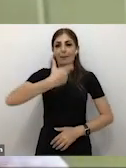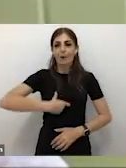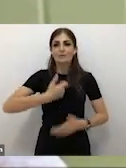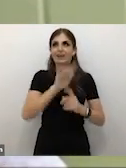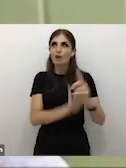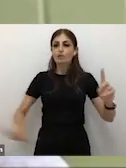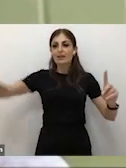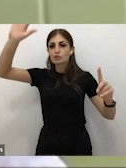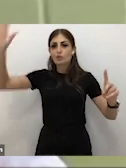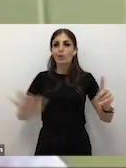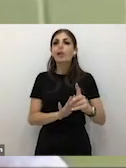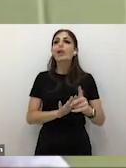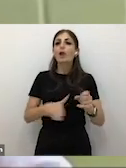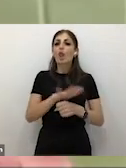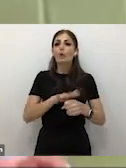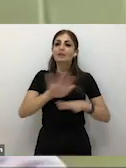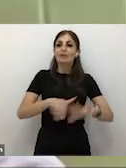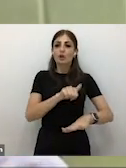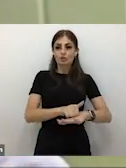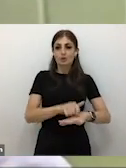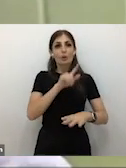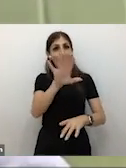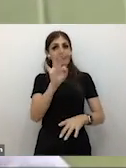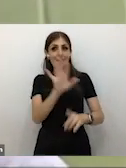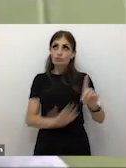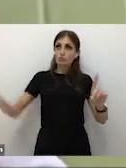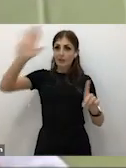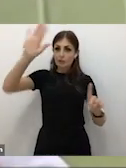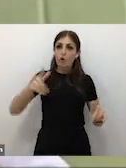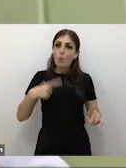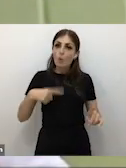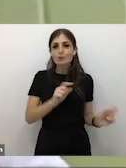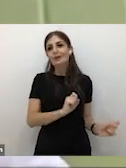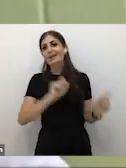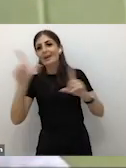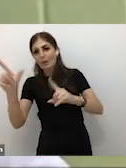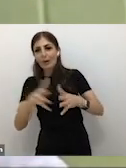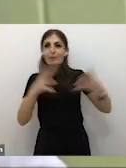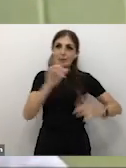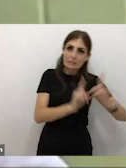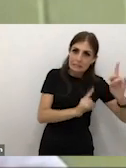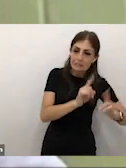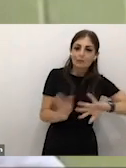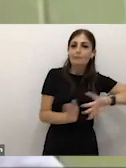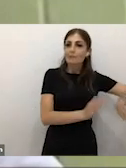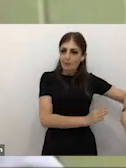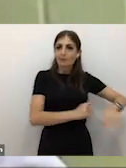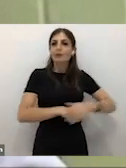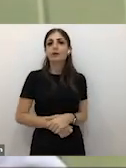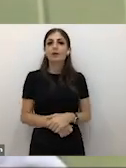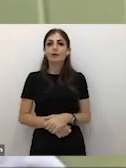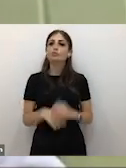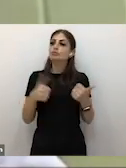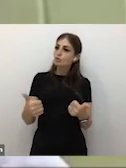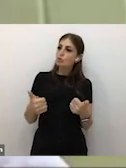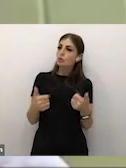regional location in Australia. We choose a regional location so we can get away from big cities and spend some really